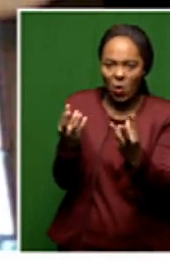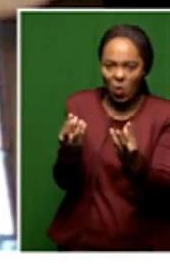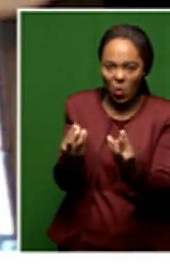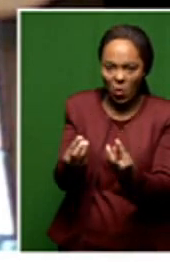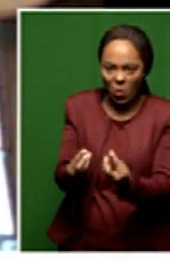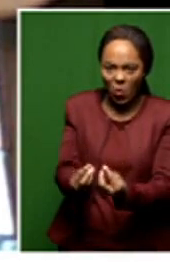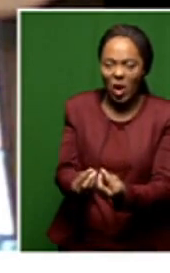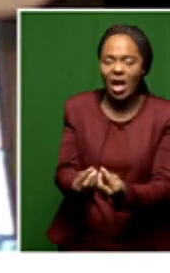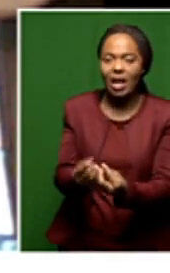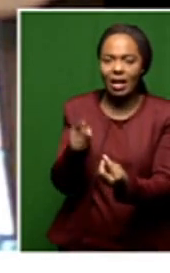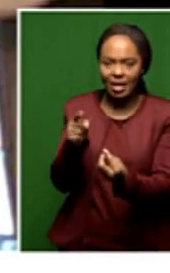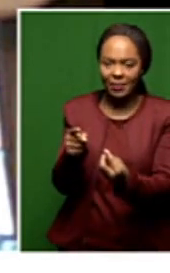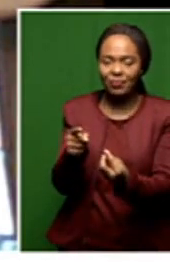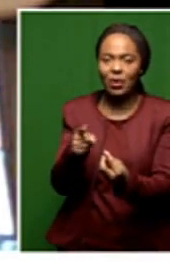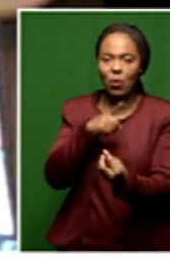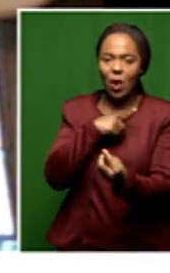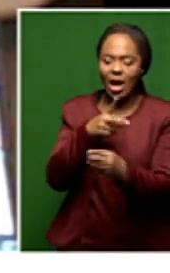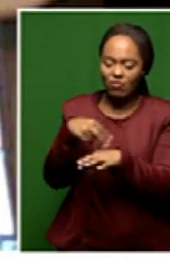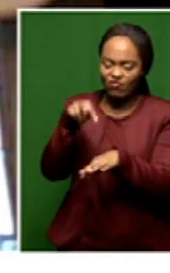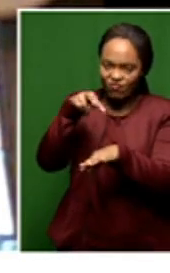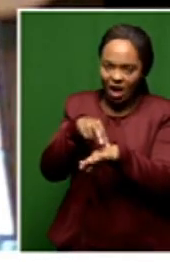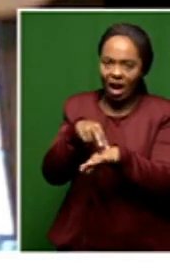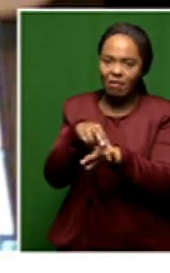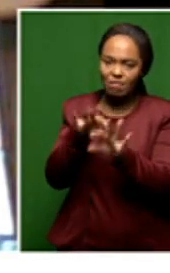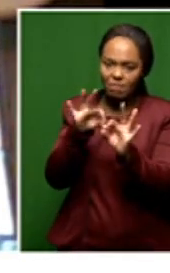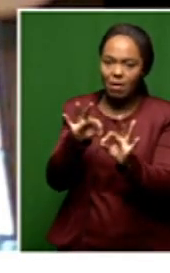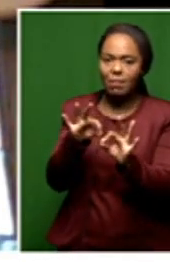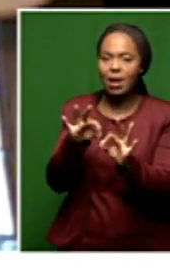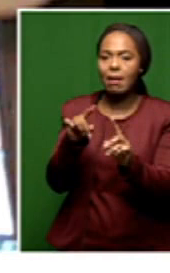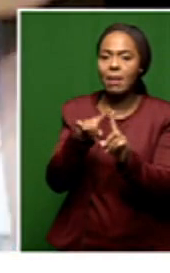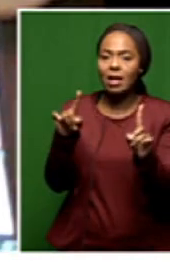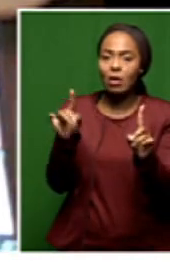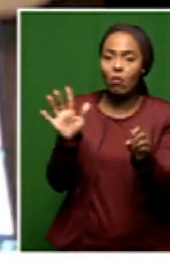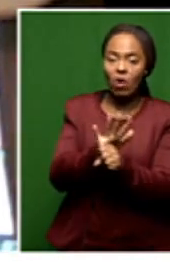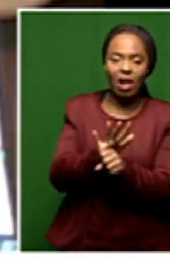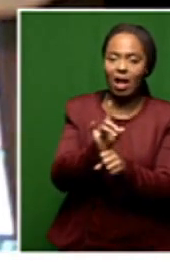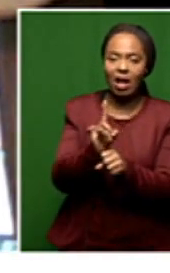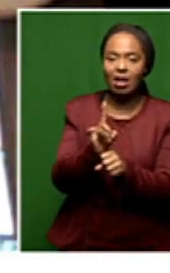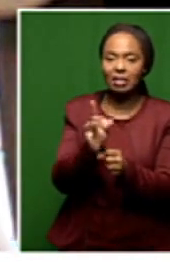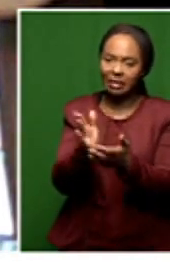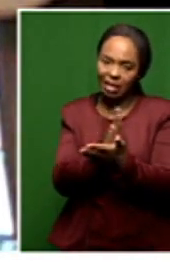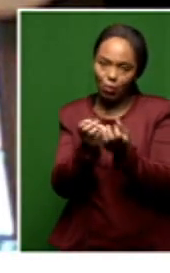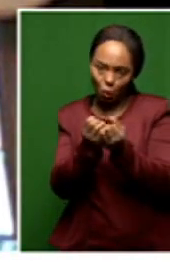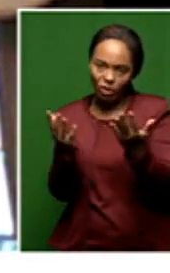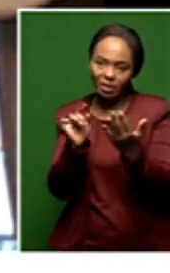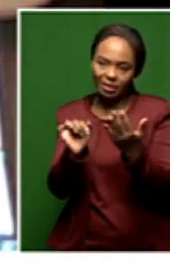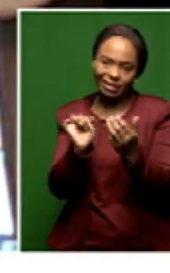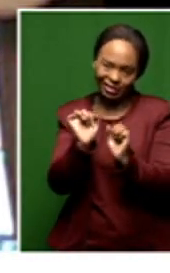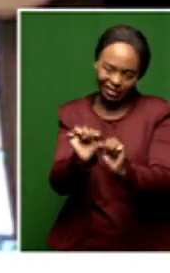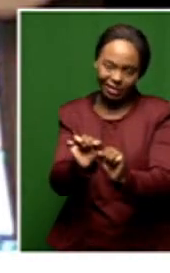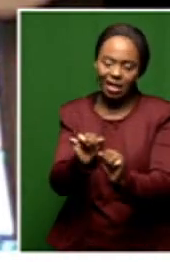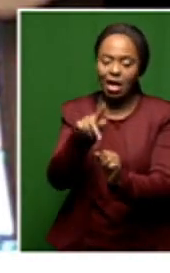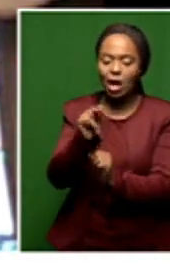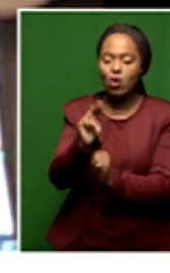been stripped of all their nutrients. And not all, but at least so many of them, the compound nutrients that